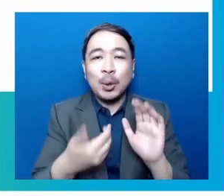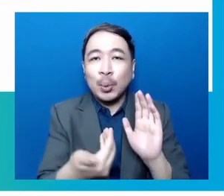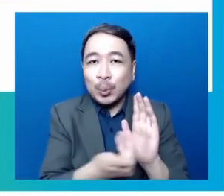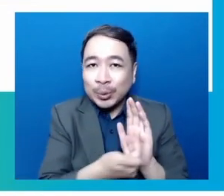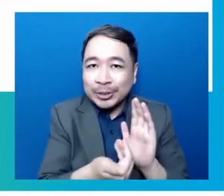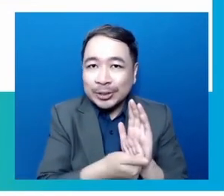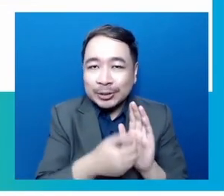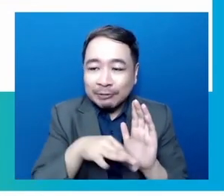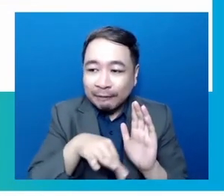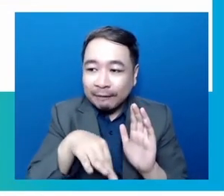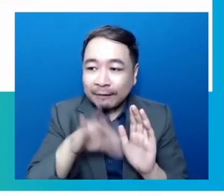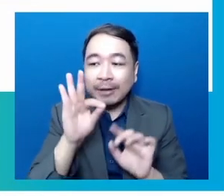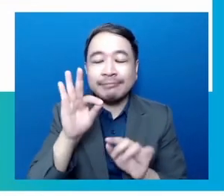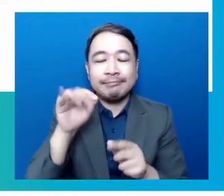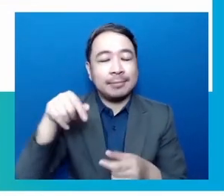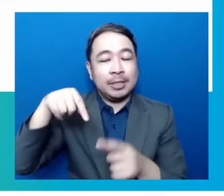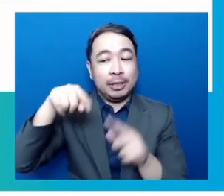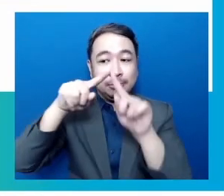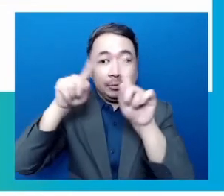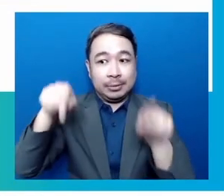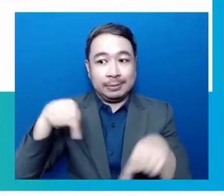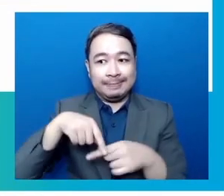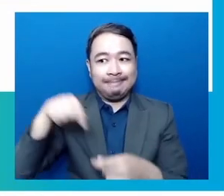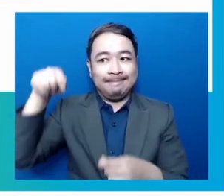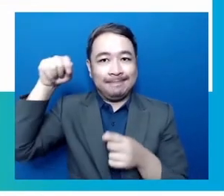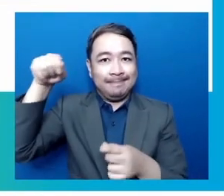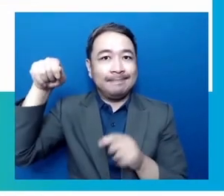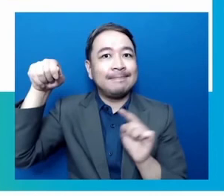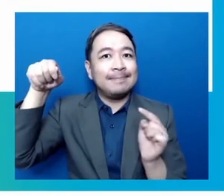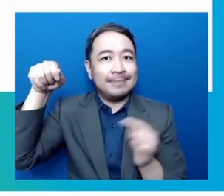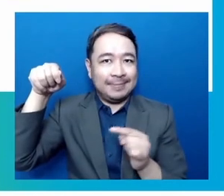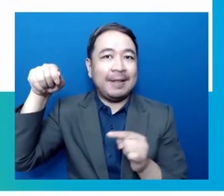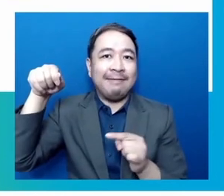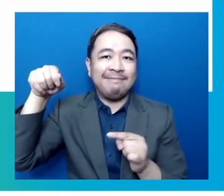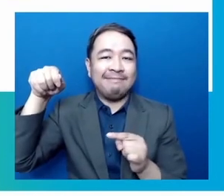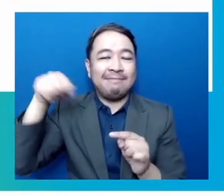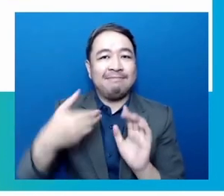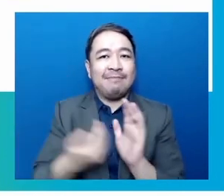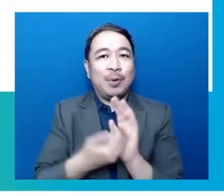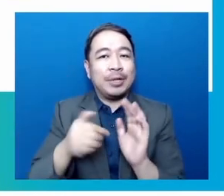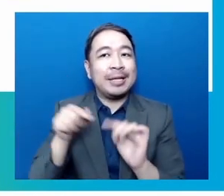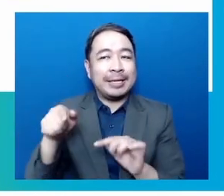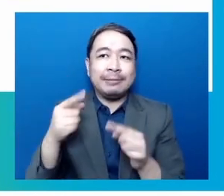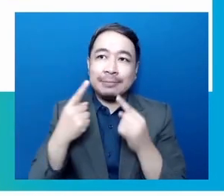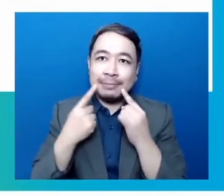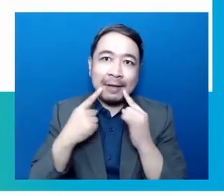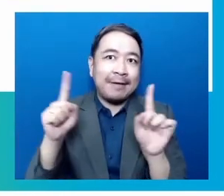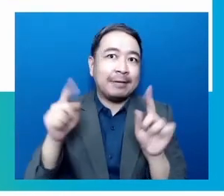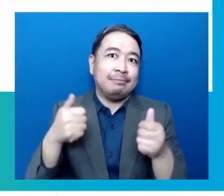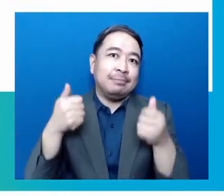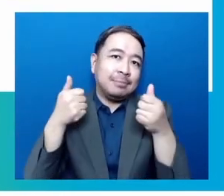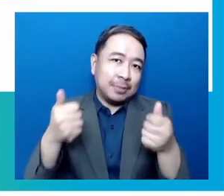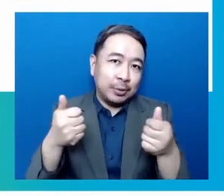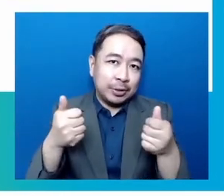with. This is, in my experience, much more effective than just being abstract.